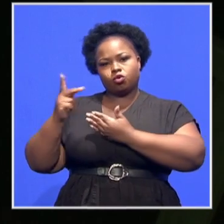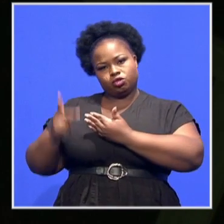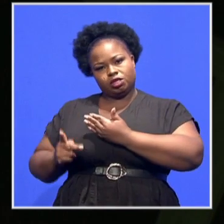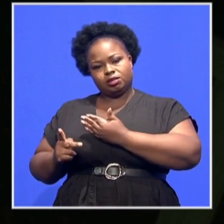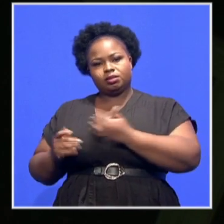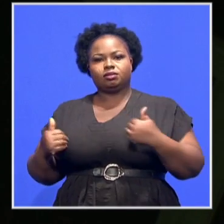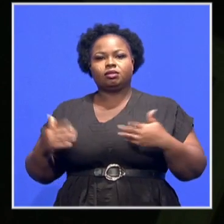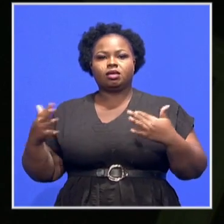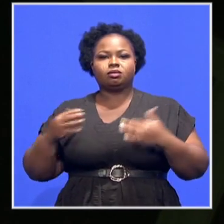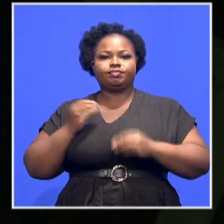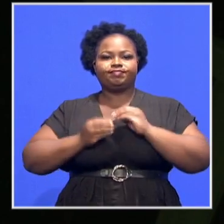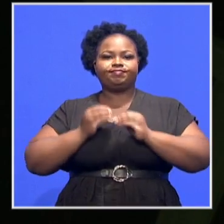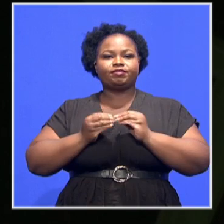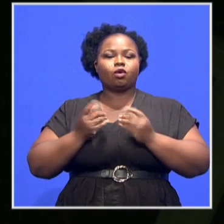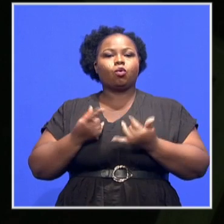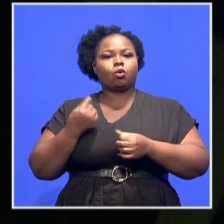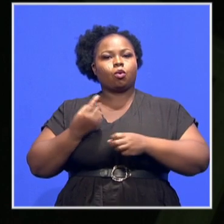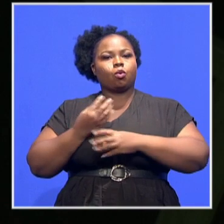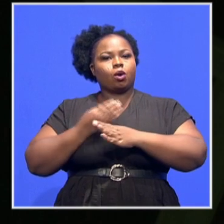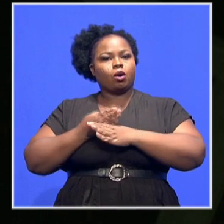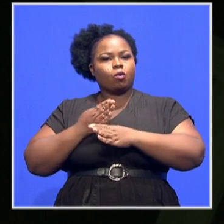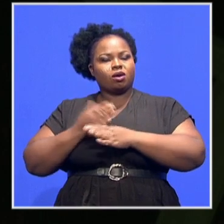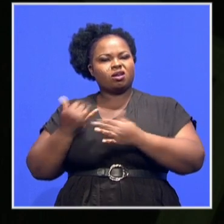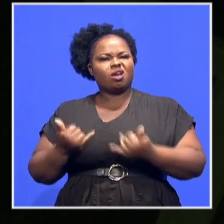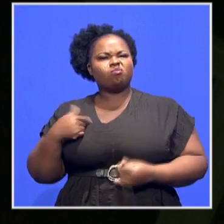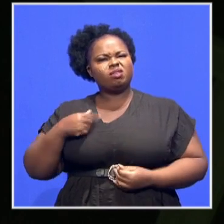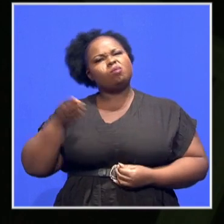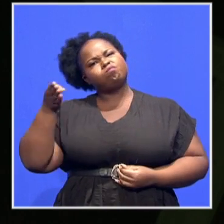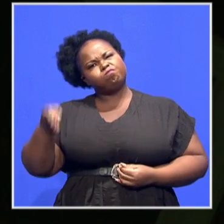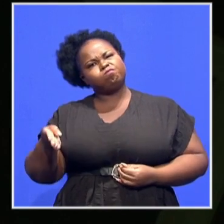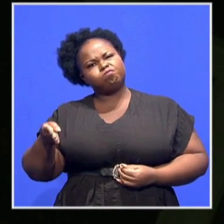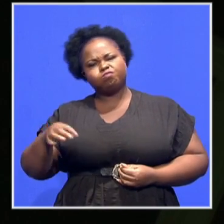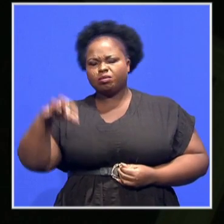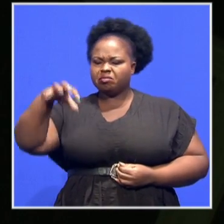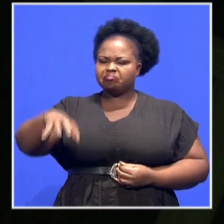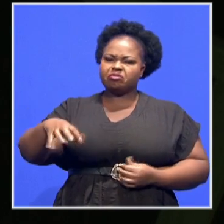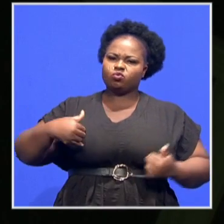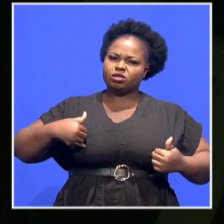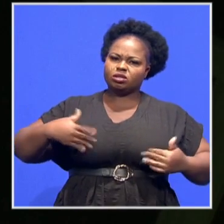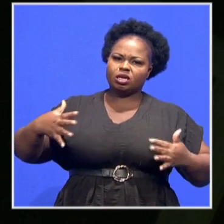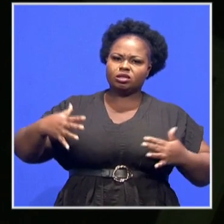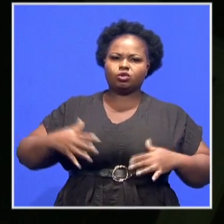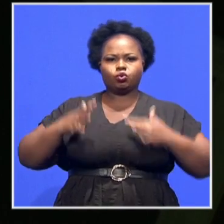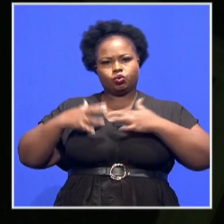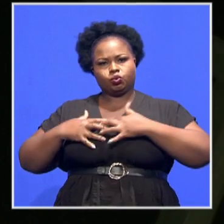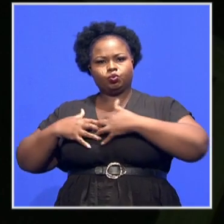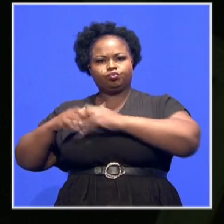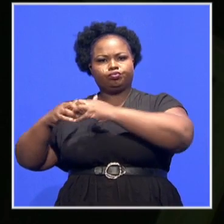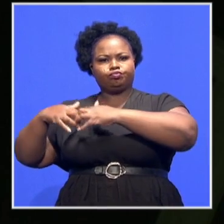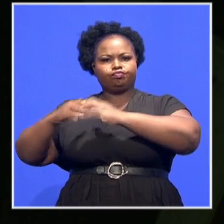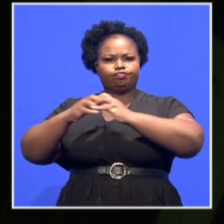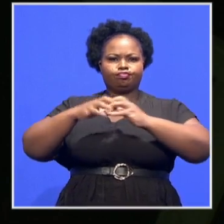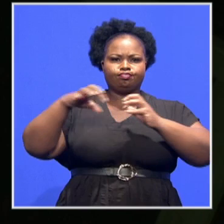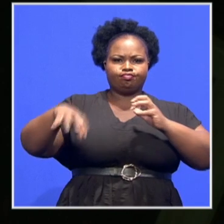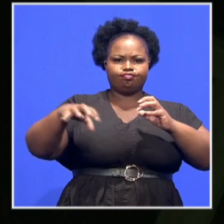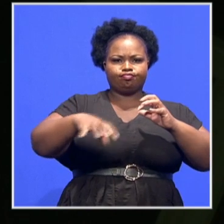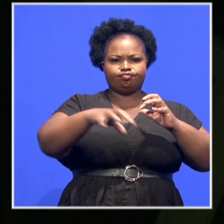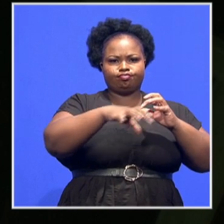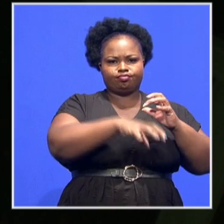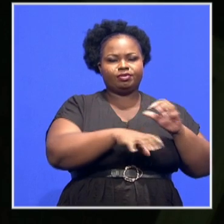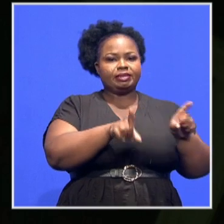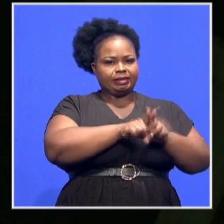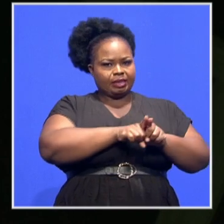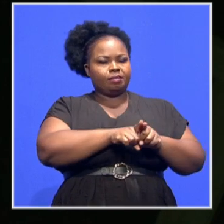construction, and I have been to some of the construction sites, as I have been to our